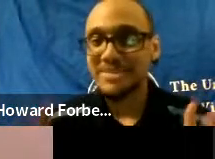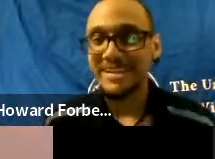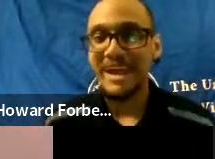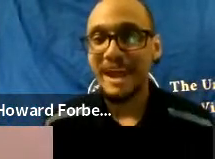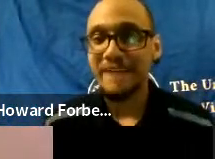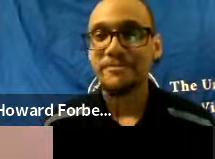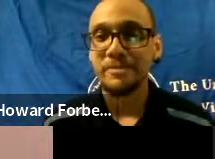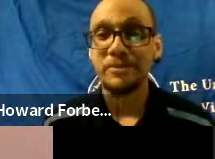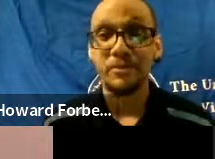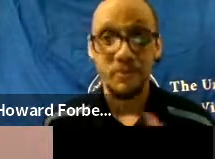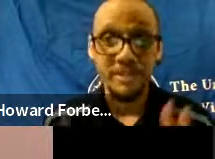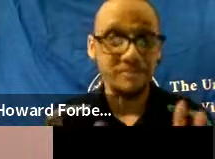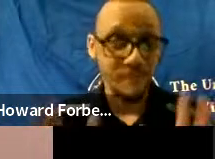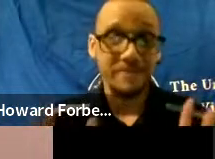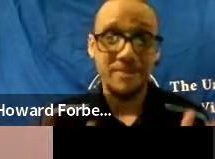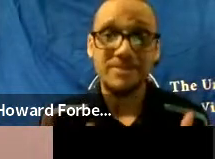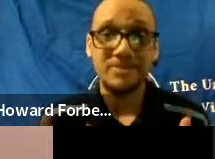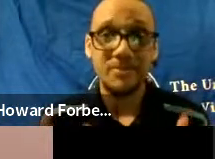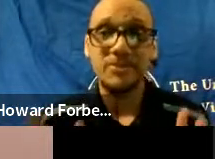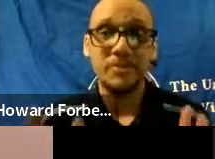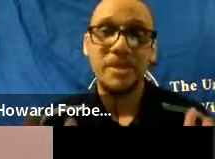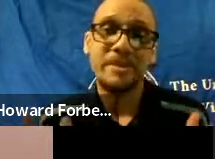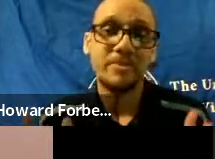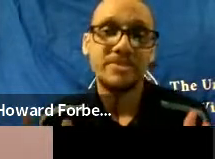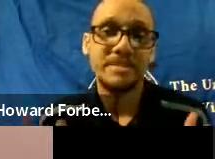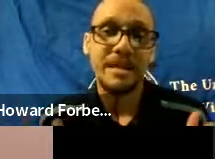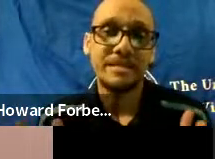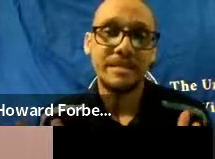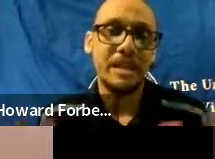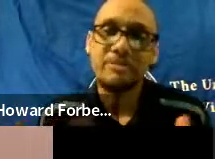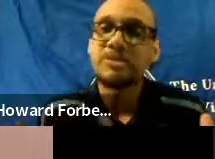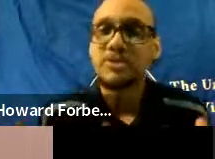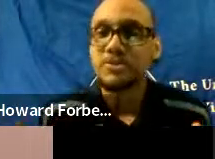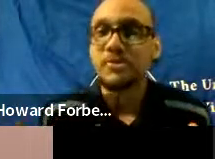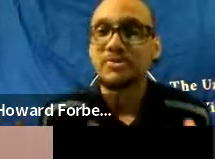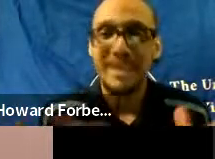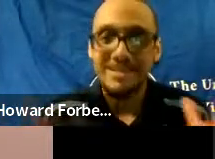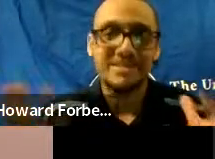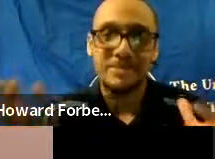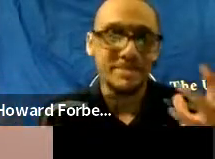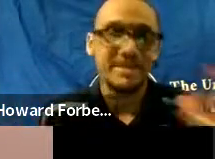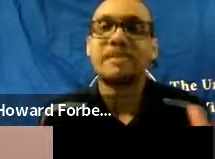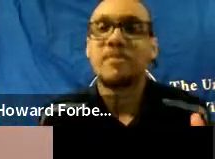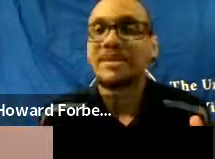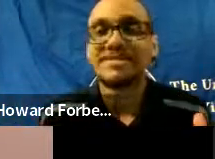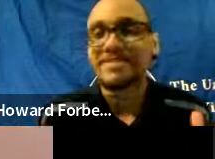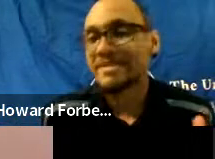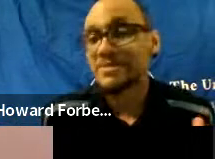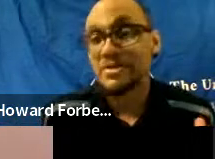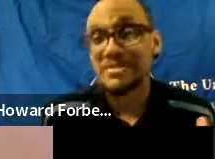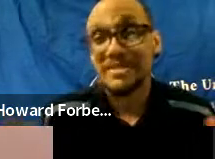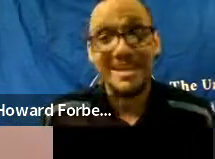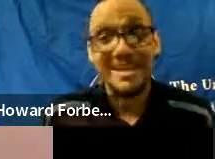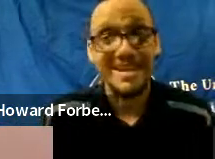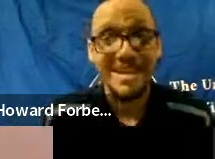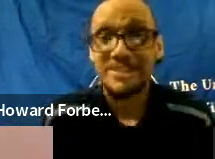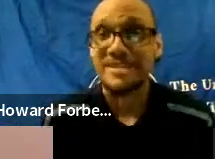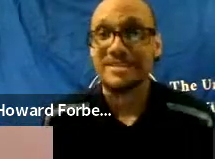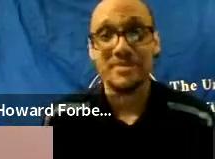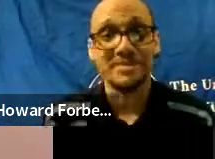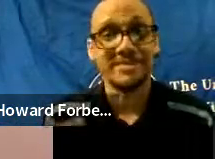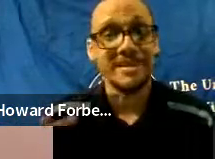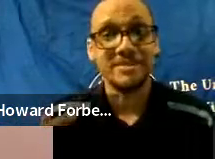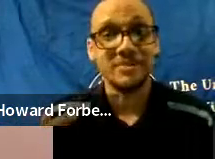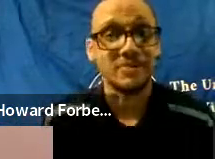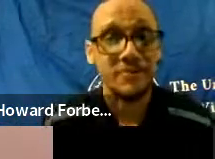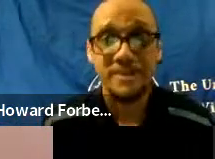bright memories that I have, the really bright ones, those are when I was in elementary school. That's the time when science was